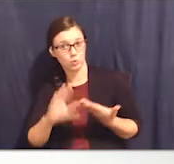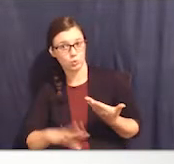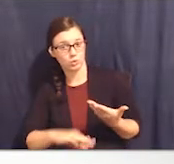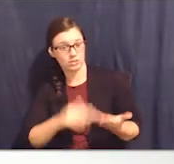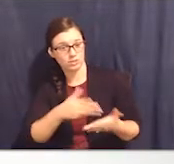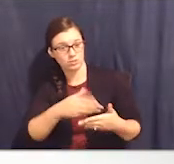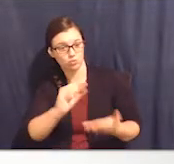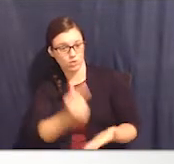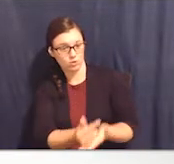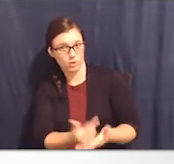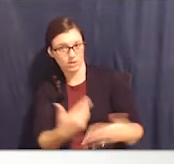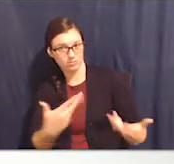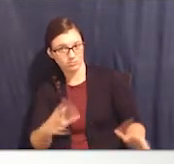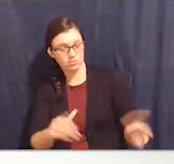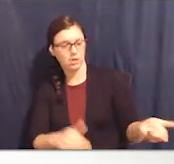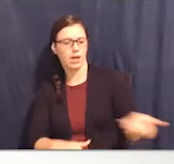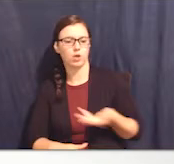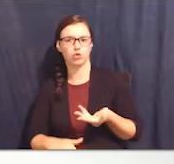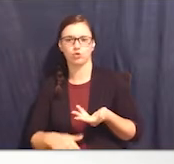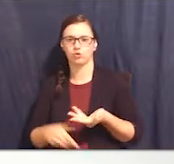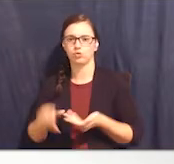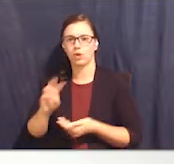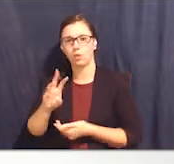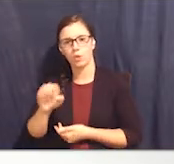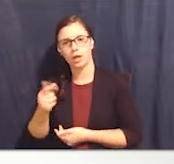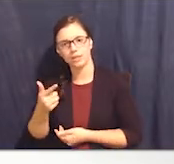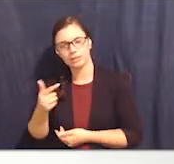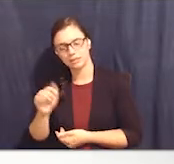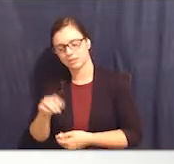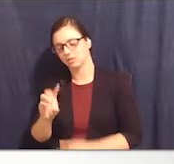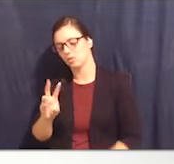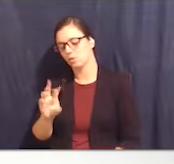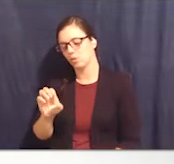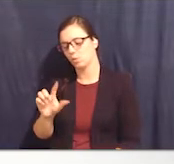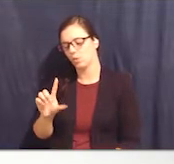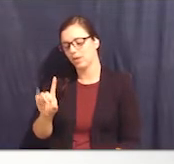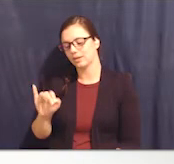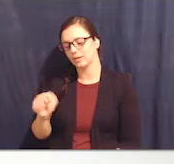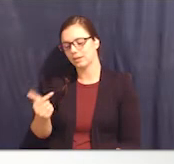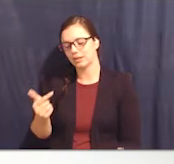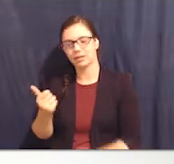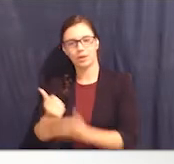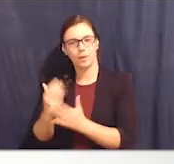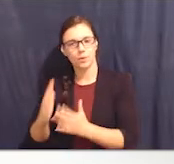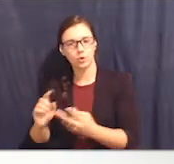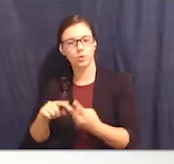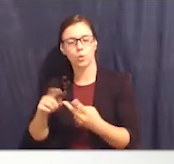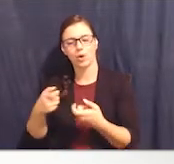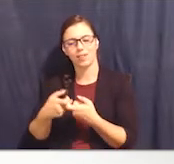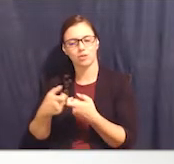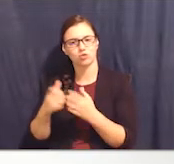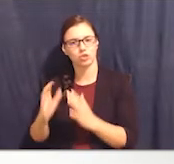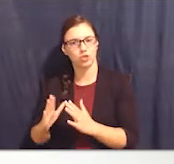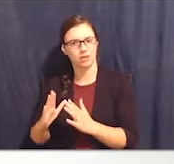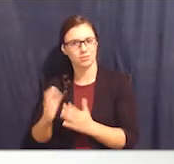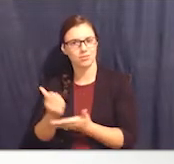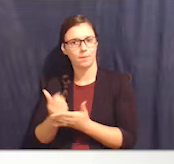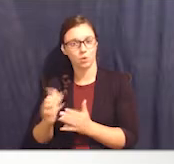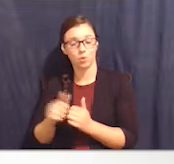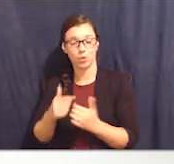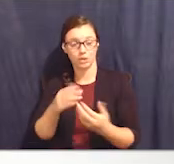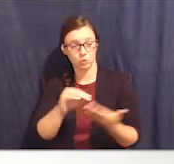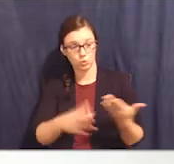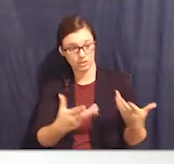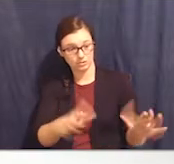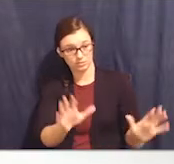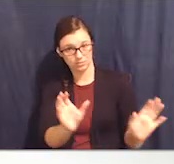In our population in general. And a lot of students just right there, that 20, 21, 22 area, it's fine. Adulthood's beginning